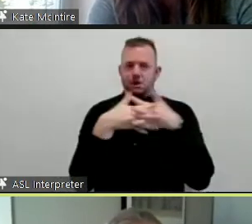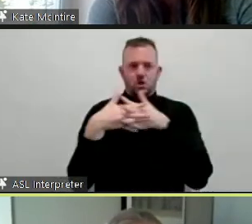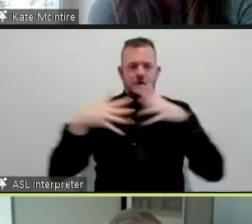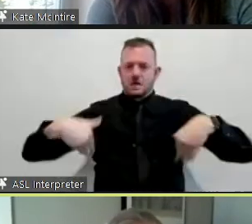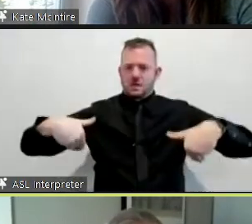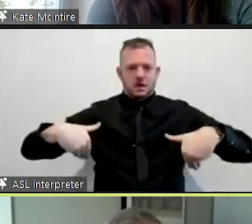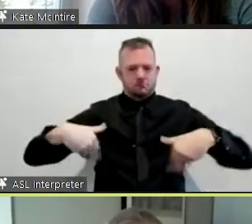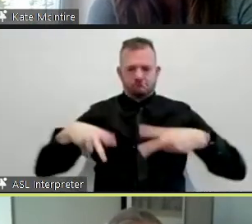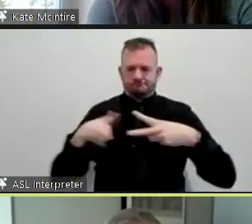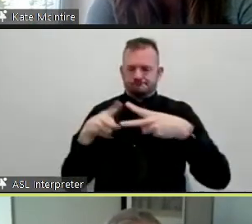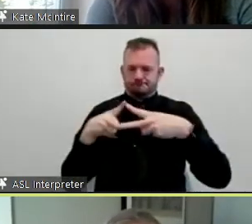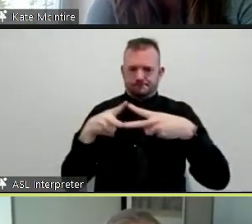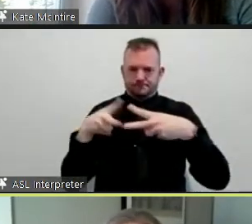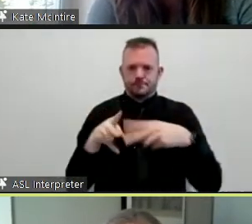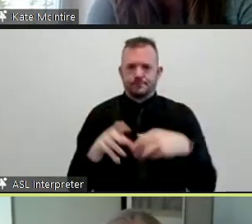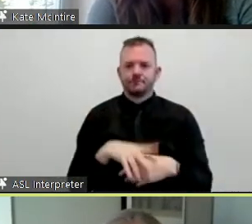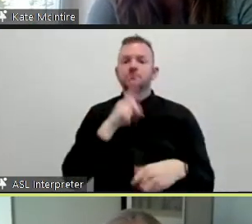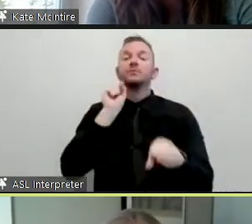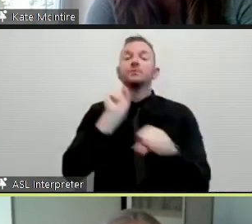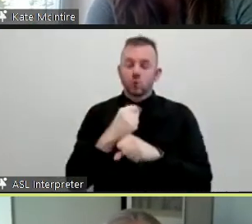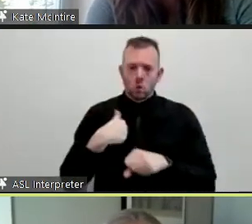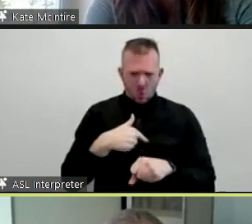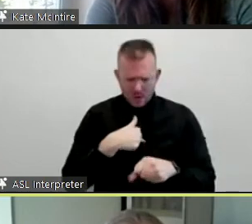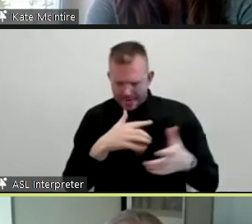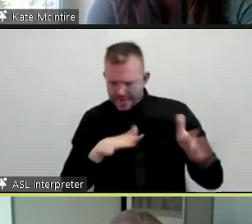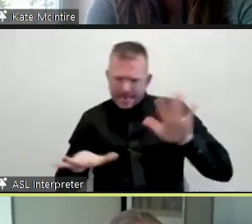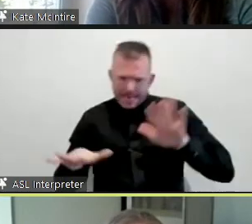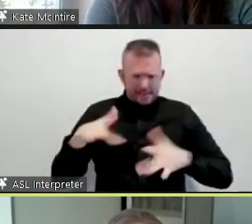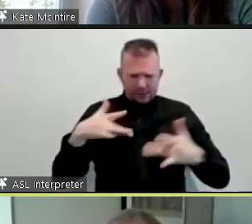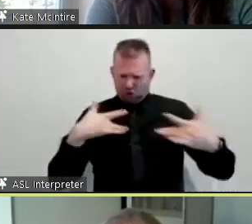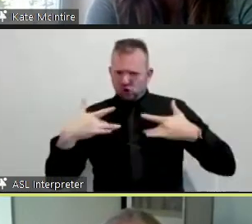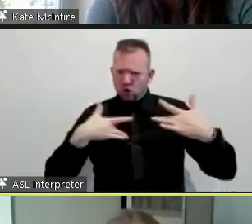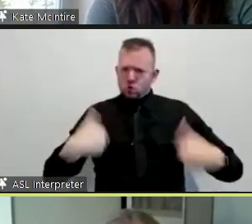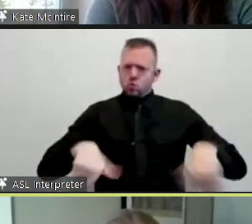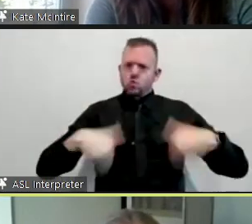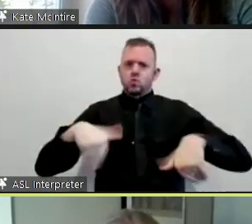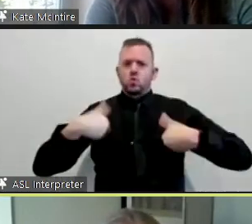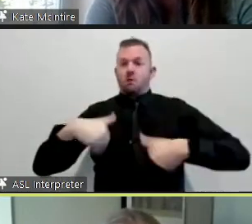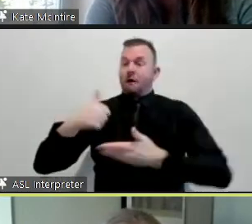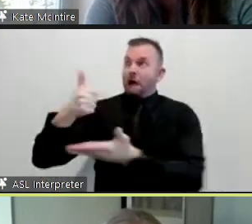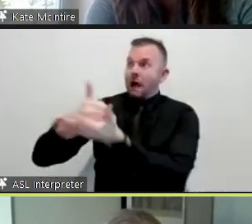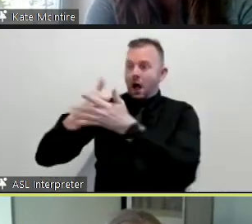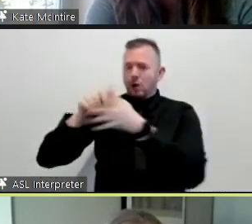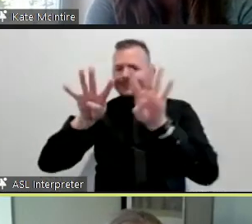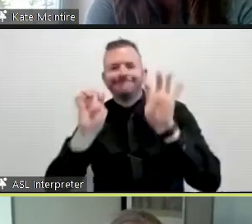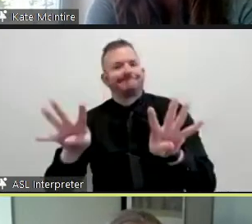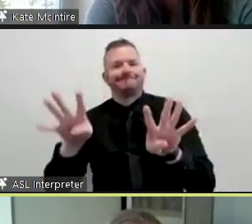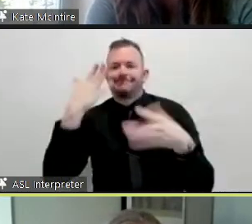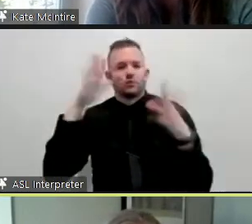potential concern about effectiveness of vaccine or treatment, but again, we have not seen those yet in Colorado.